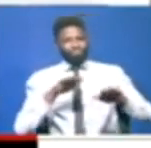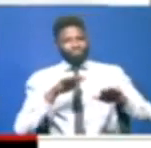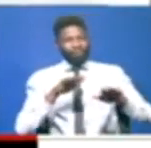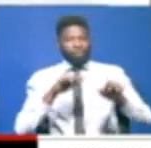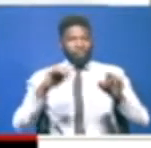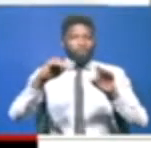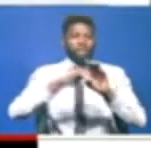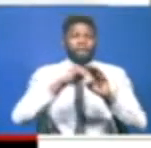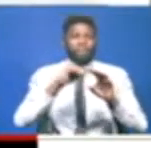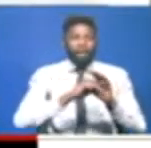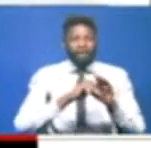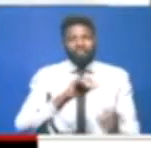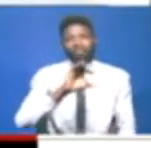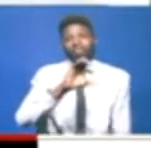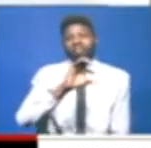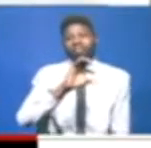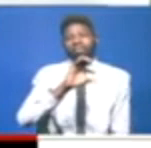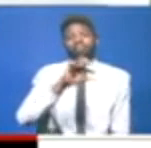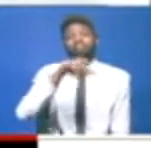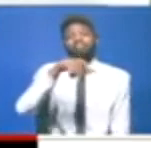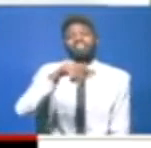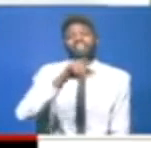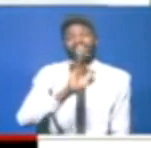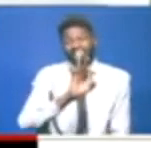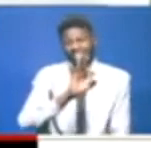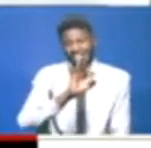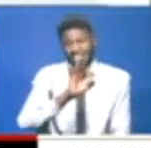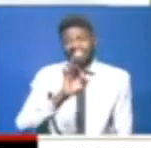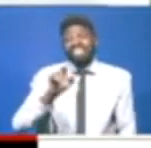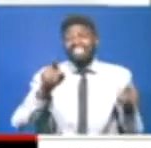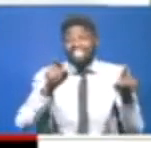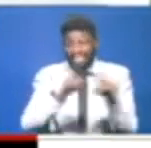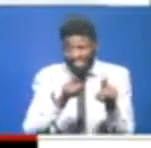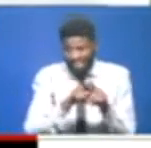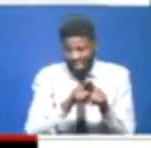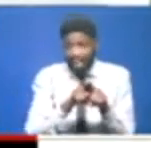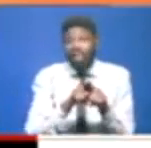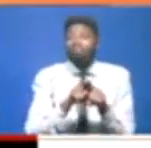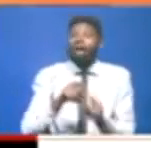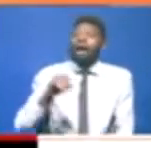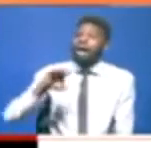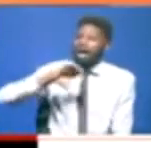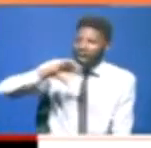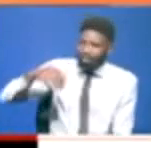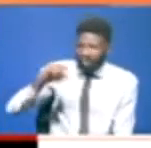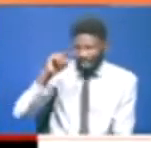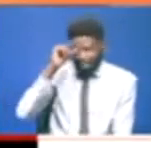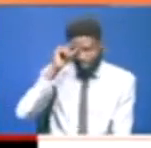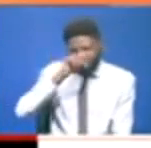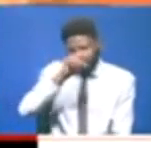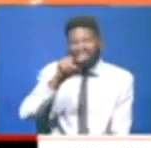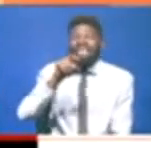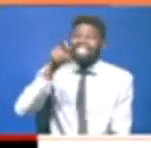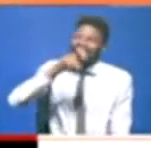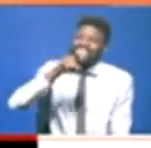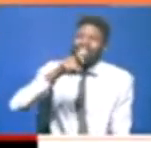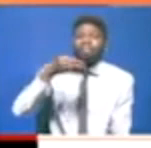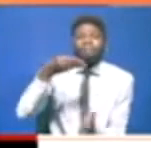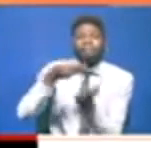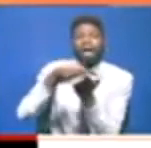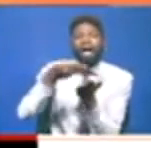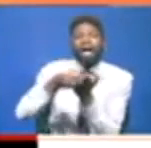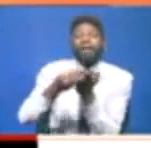of CPFs? Mm. And on the other hand, counties, they need more money from